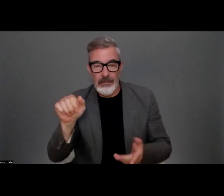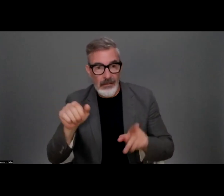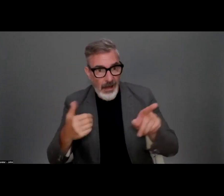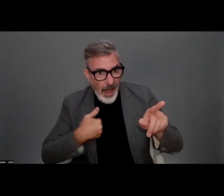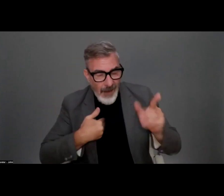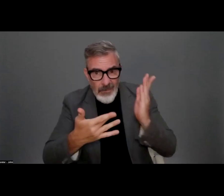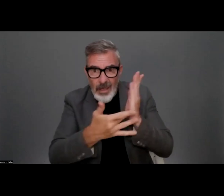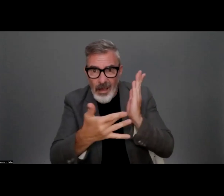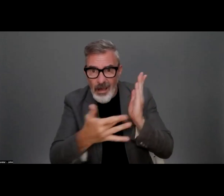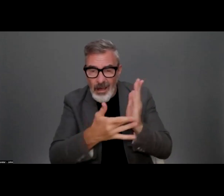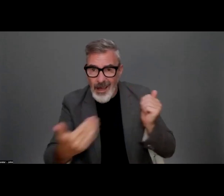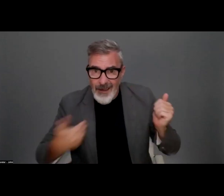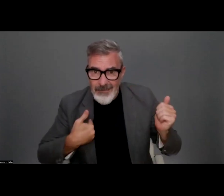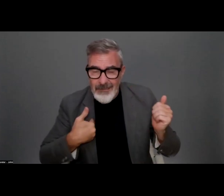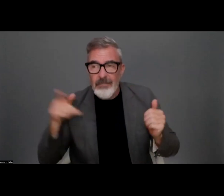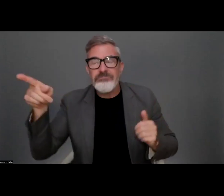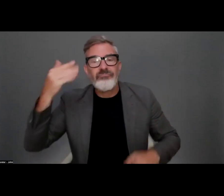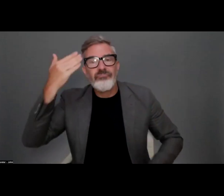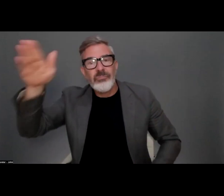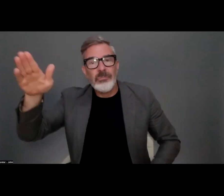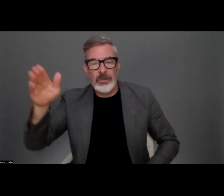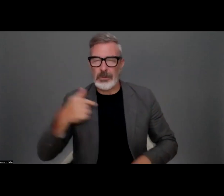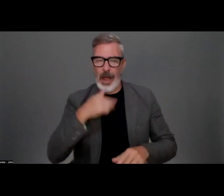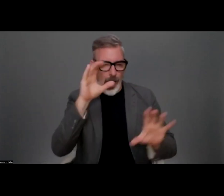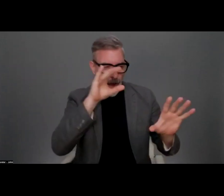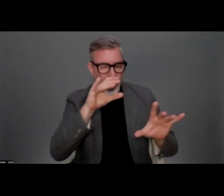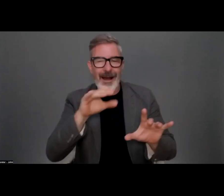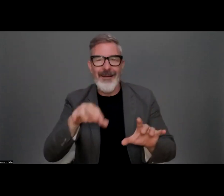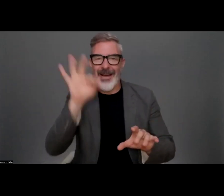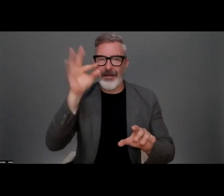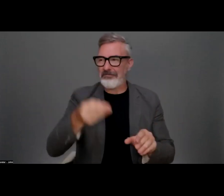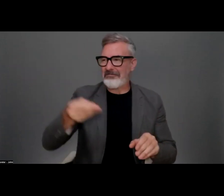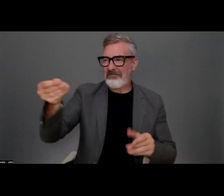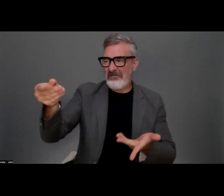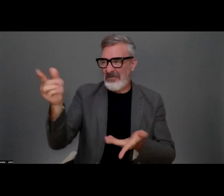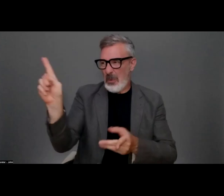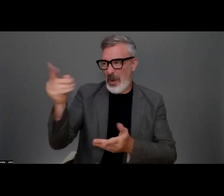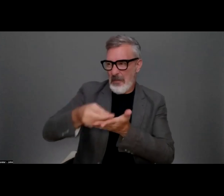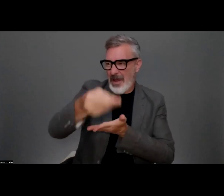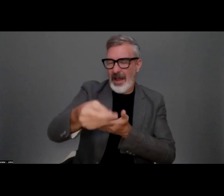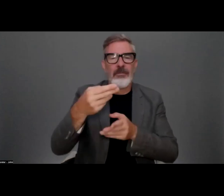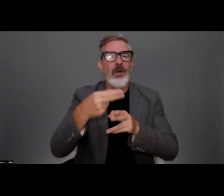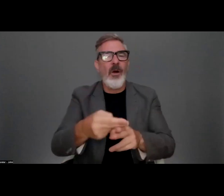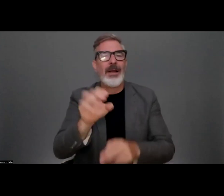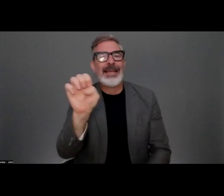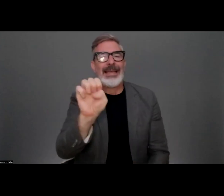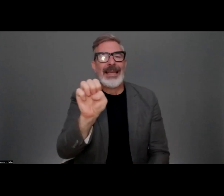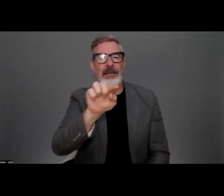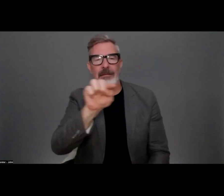I helped her find an e-reader pen and it's changed her life. But it's a matter of having conversation.